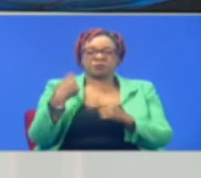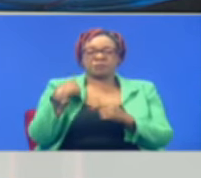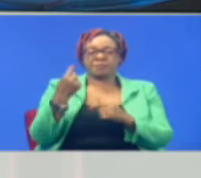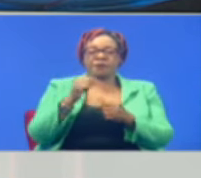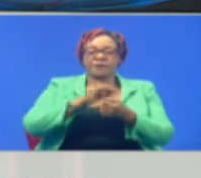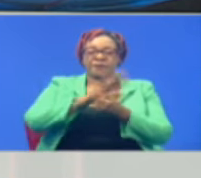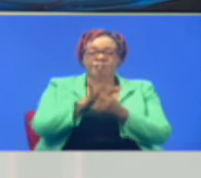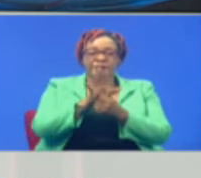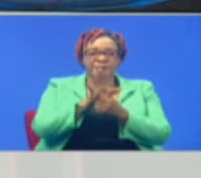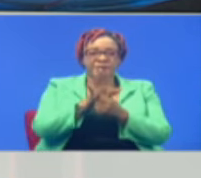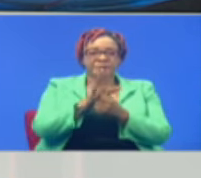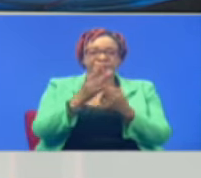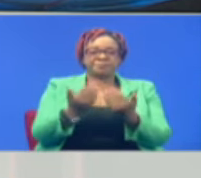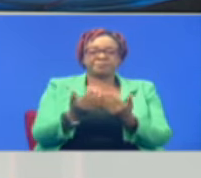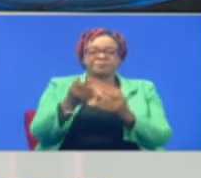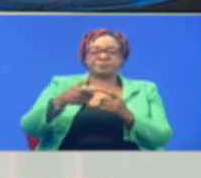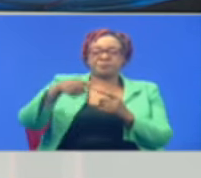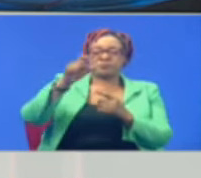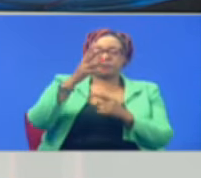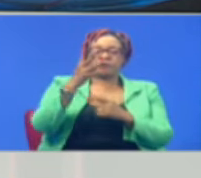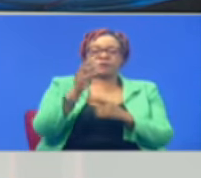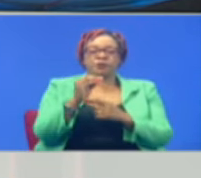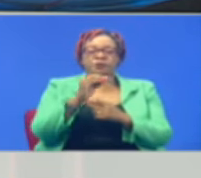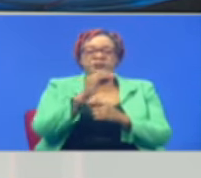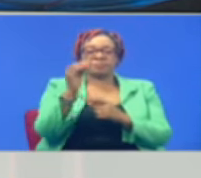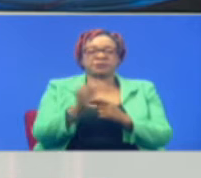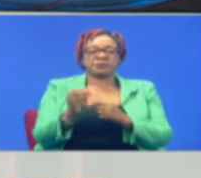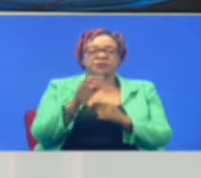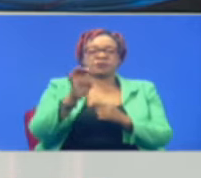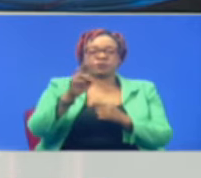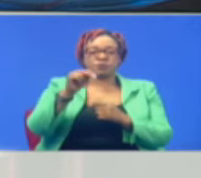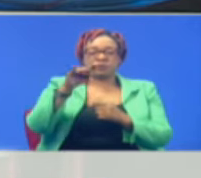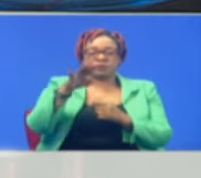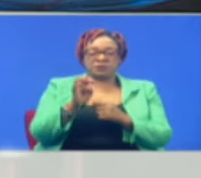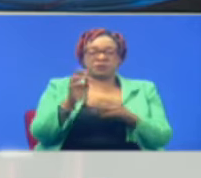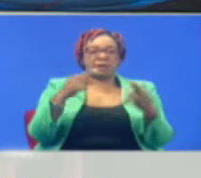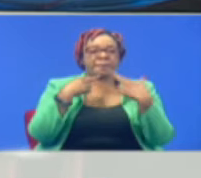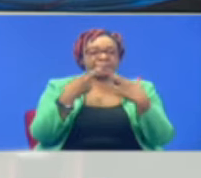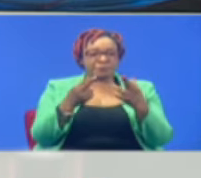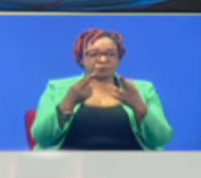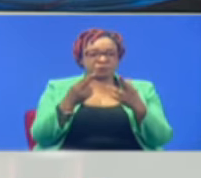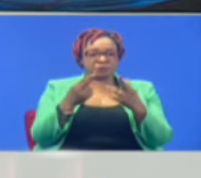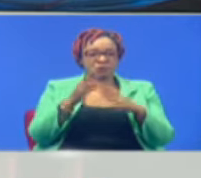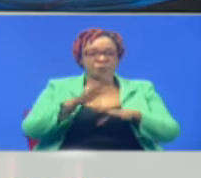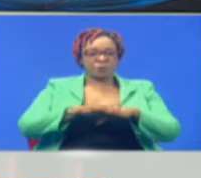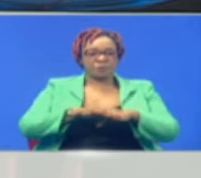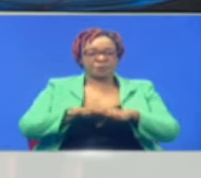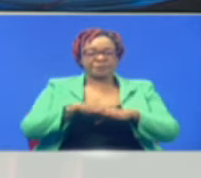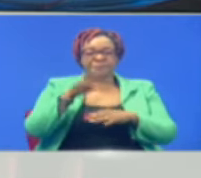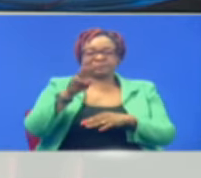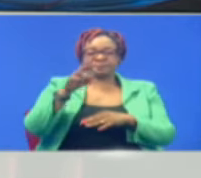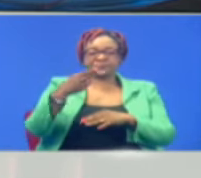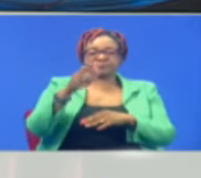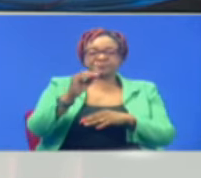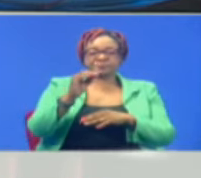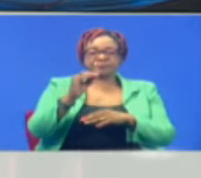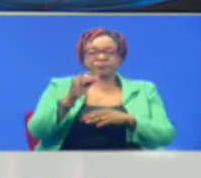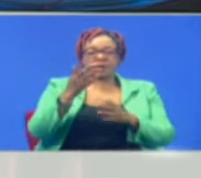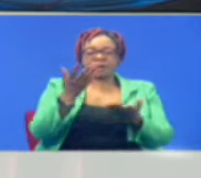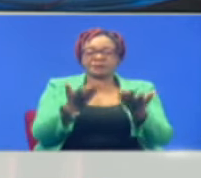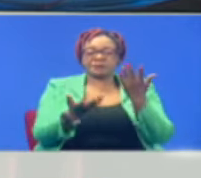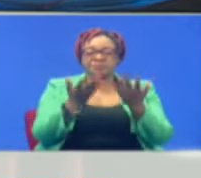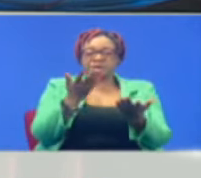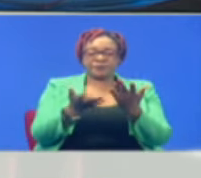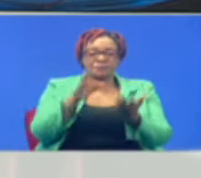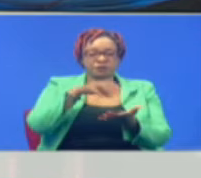deaths has risen by 40%. Eunice Omolo reports on the WHO's assessment of the situation